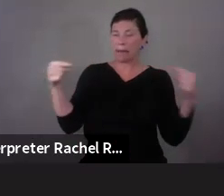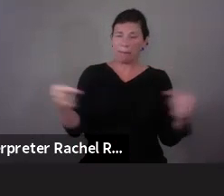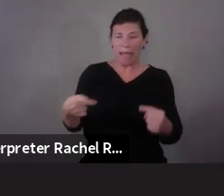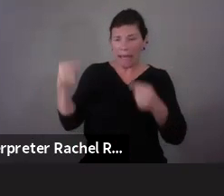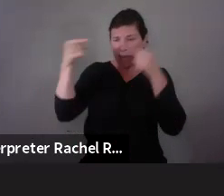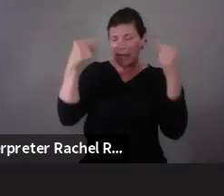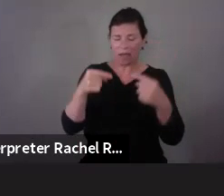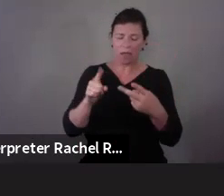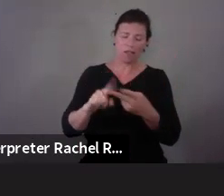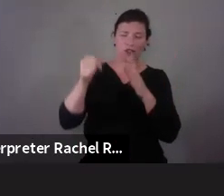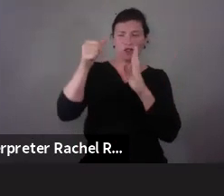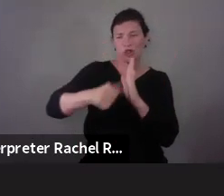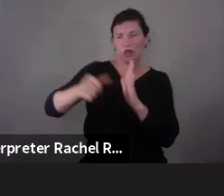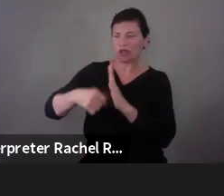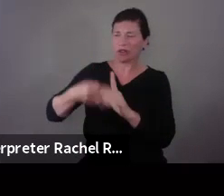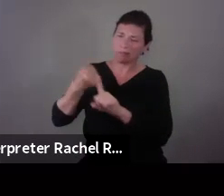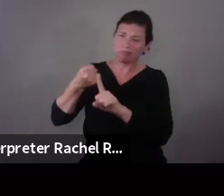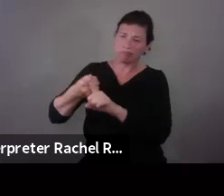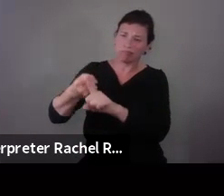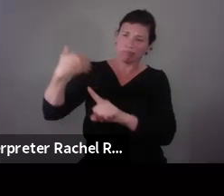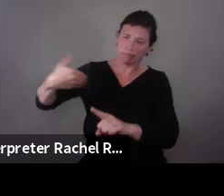happen periodically.